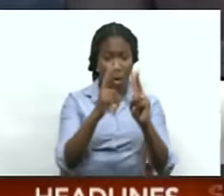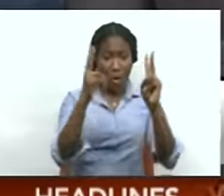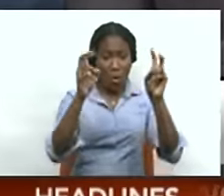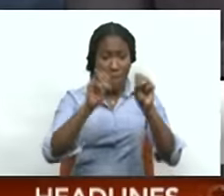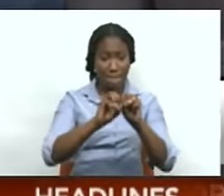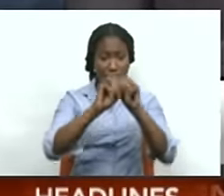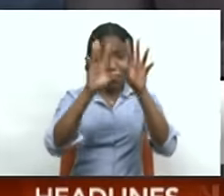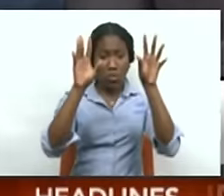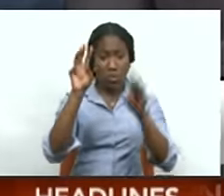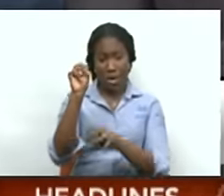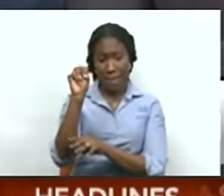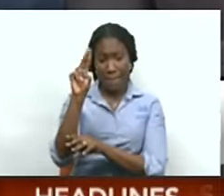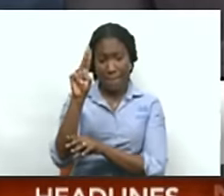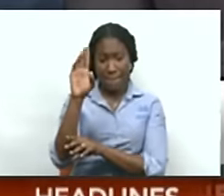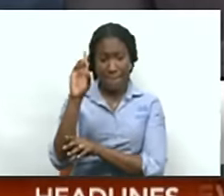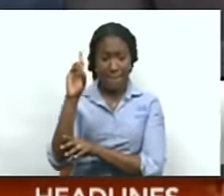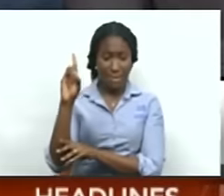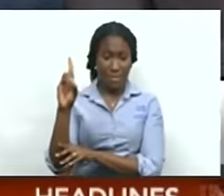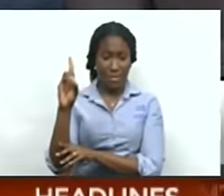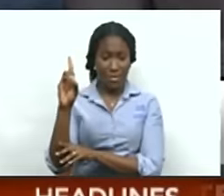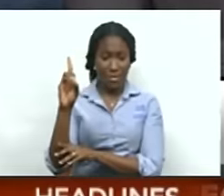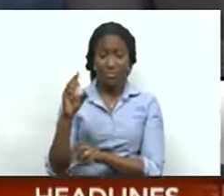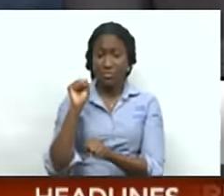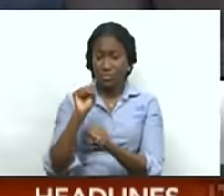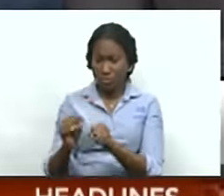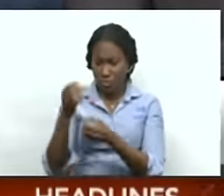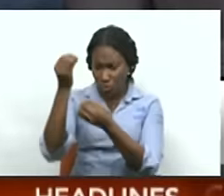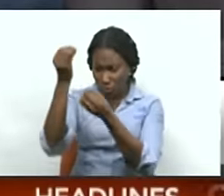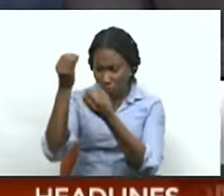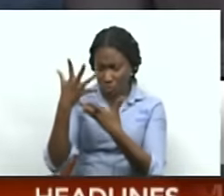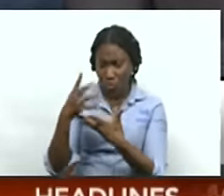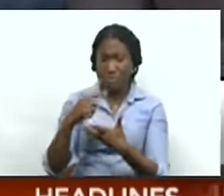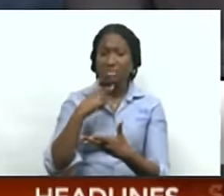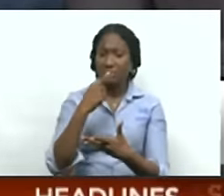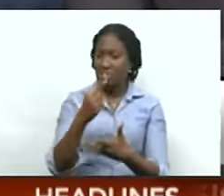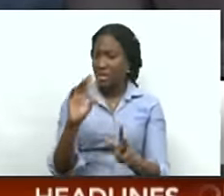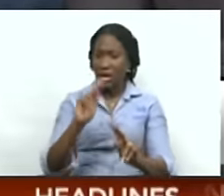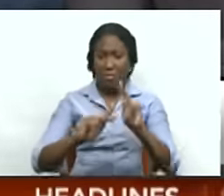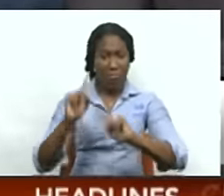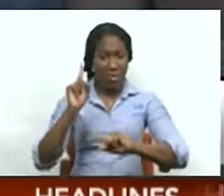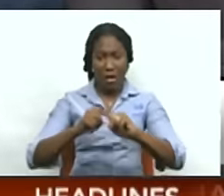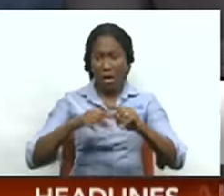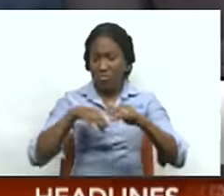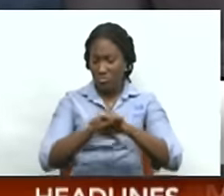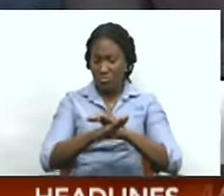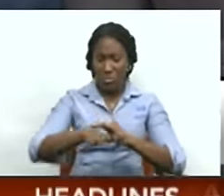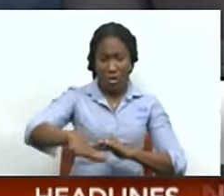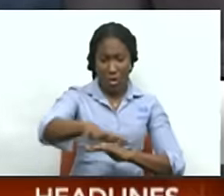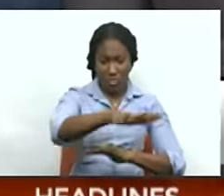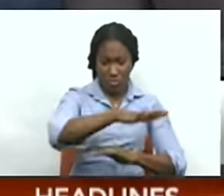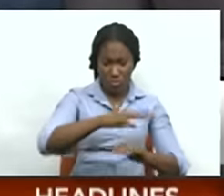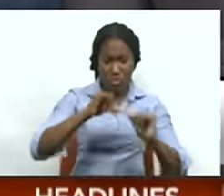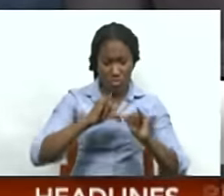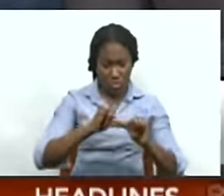Lemacy tell us, the site has been cordoned off while the Seismic Research Center conducts its assessment.